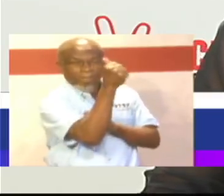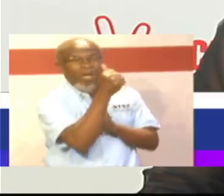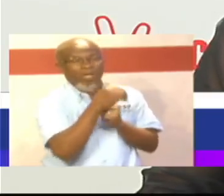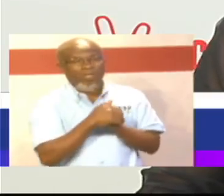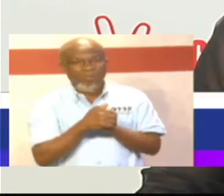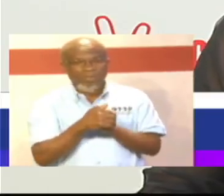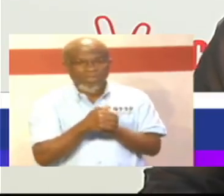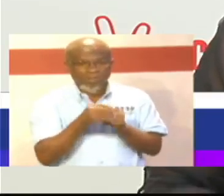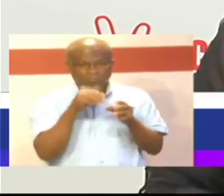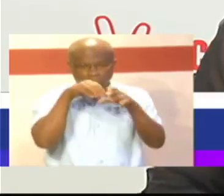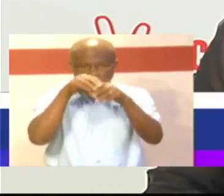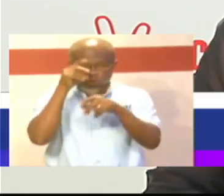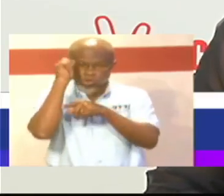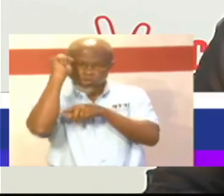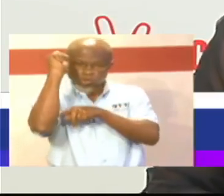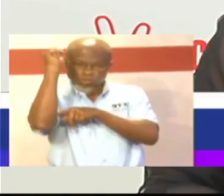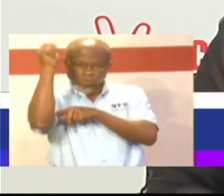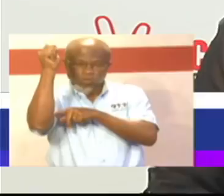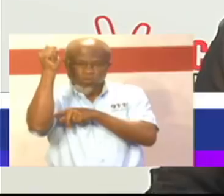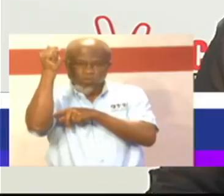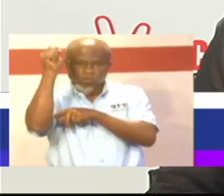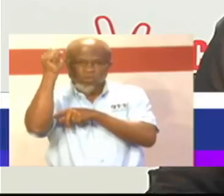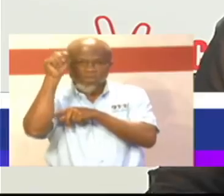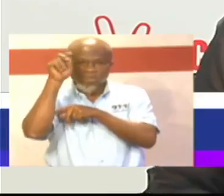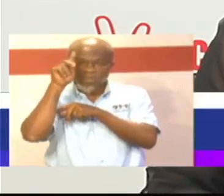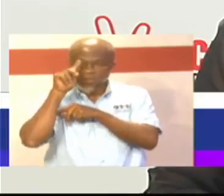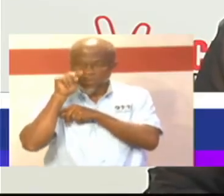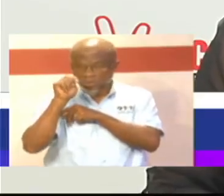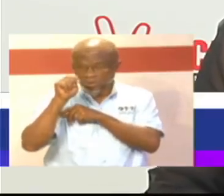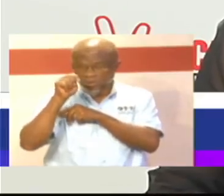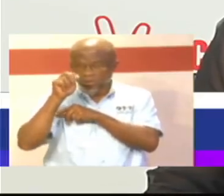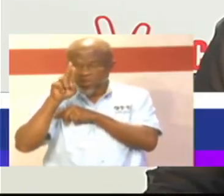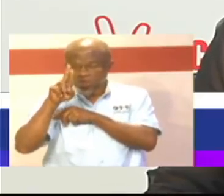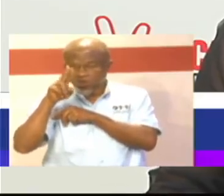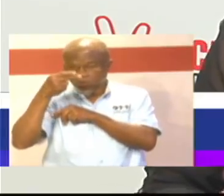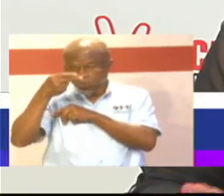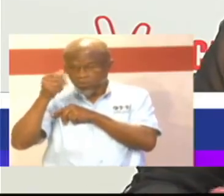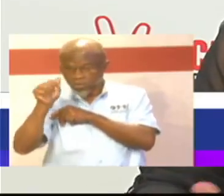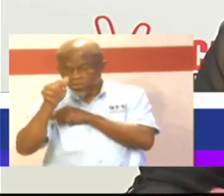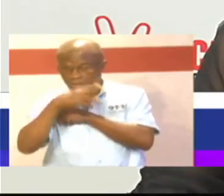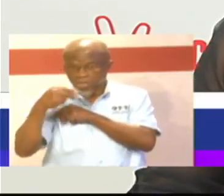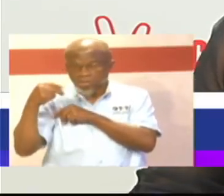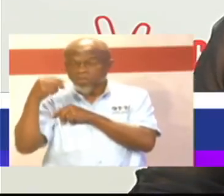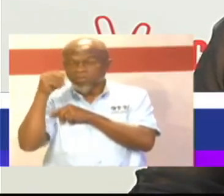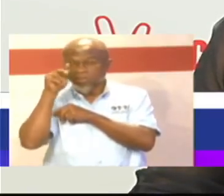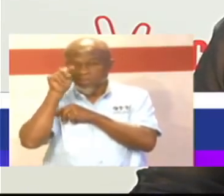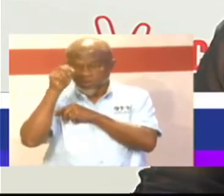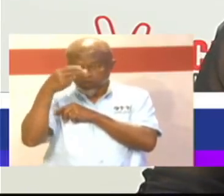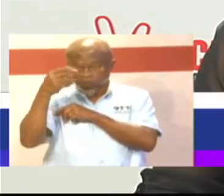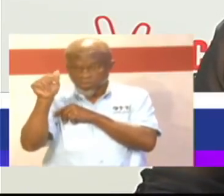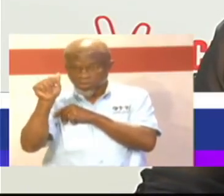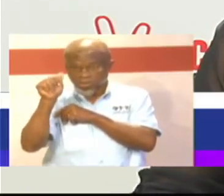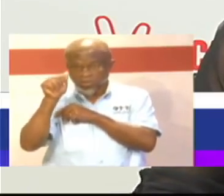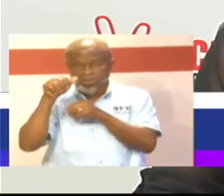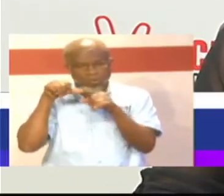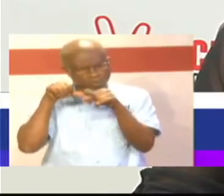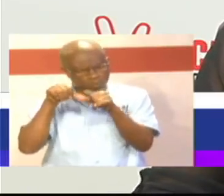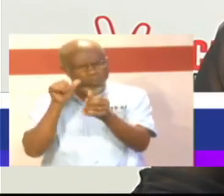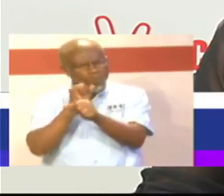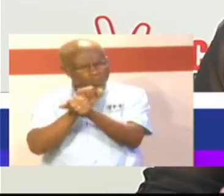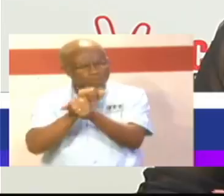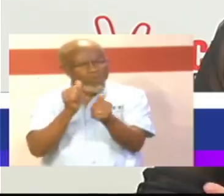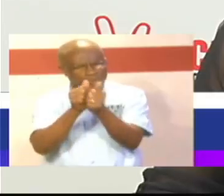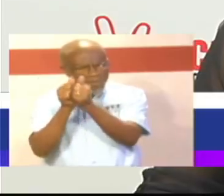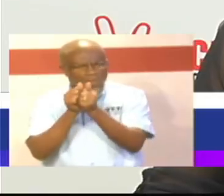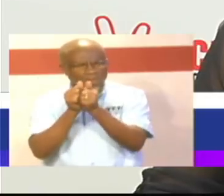in Tobago, the TRH and the THA are working closely with the Ministry of Health and collaborating, as we always do, to